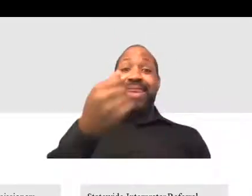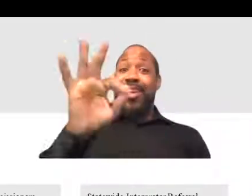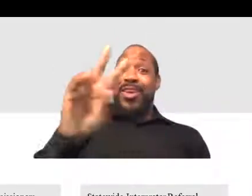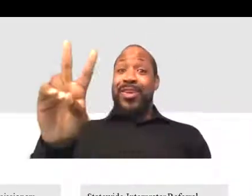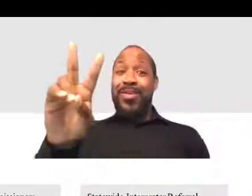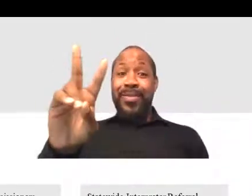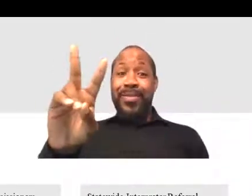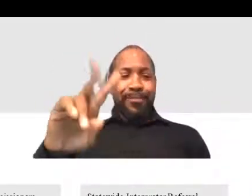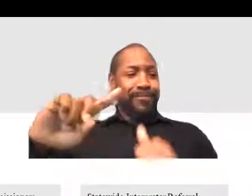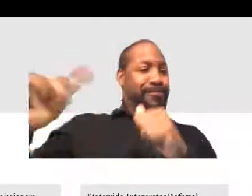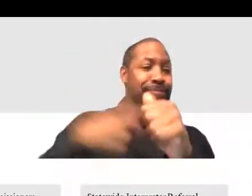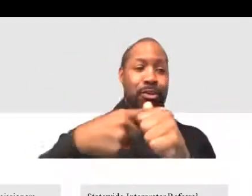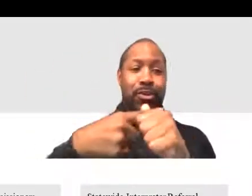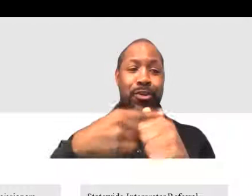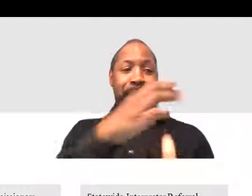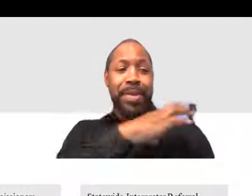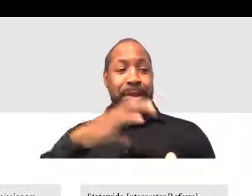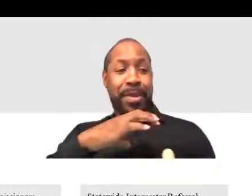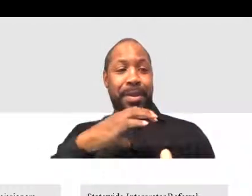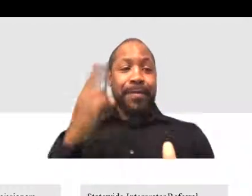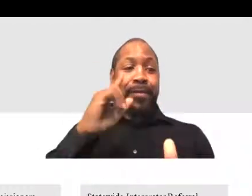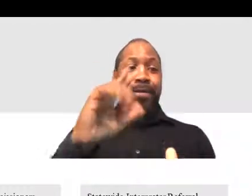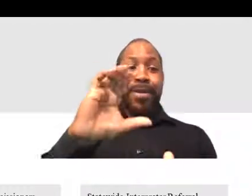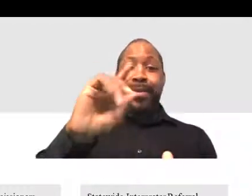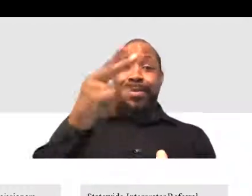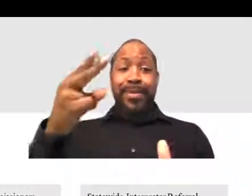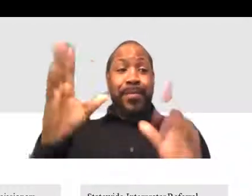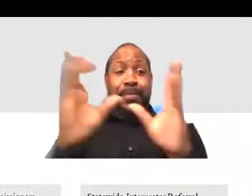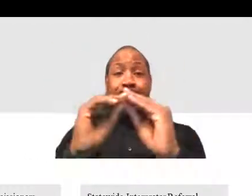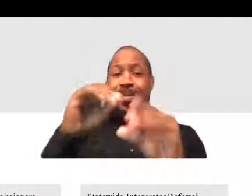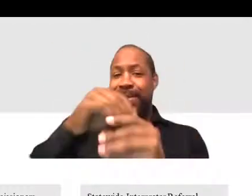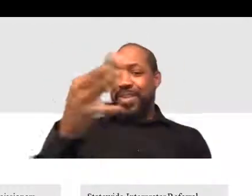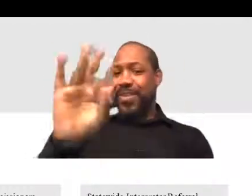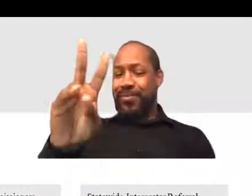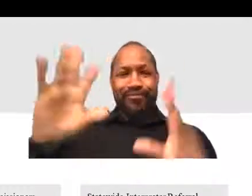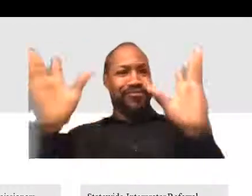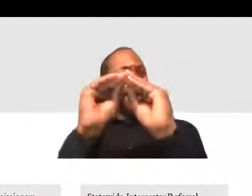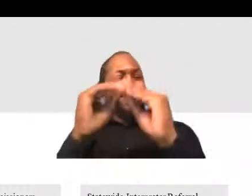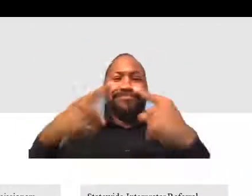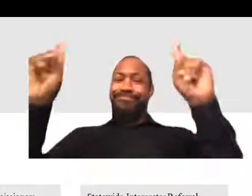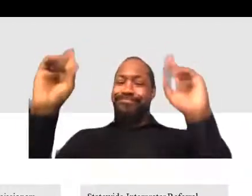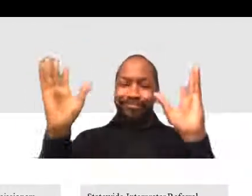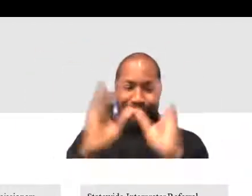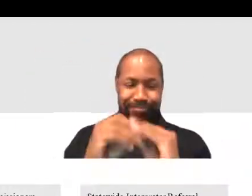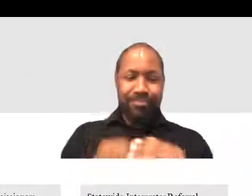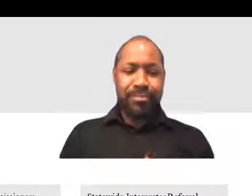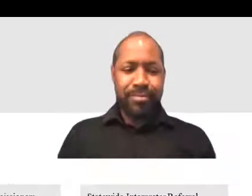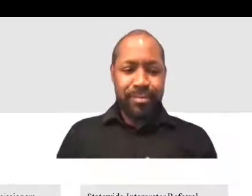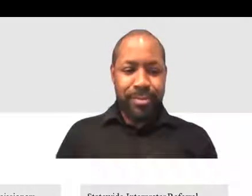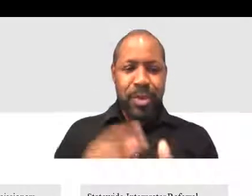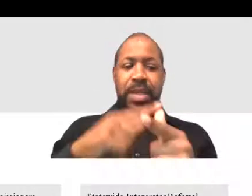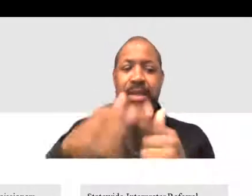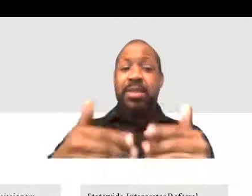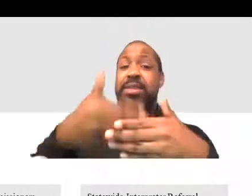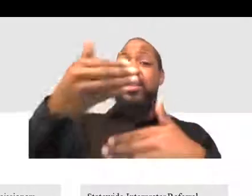So once it was established in 1992, we held the first meeting for the Commission on the Deaf and Hard of Hearing,